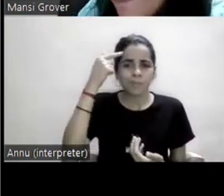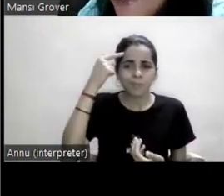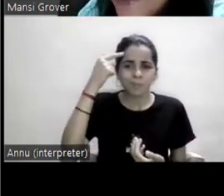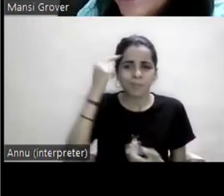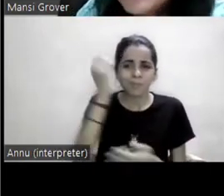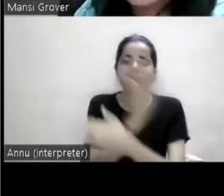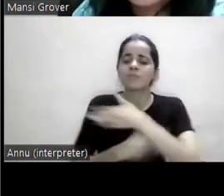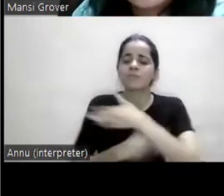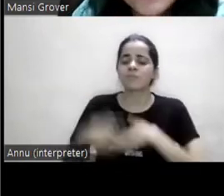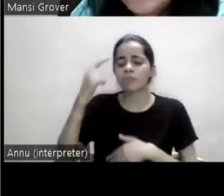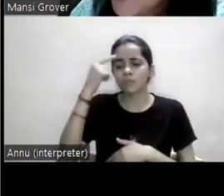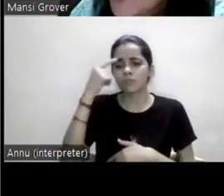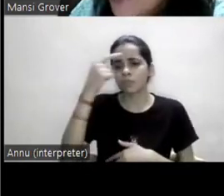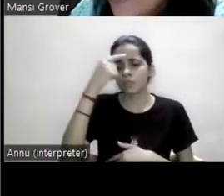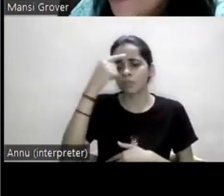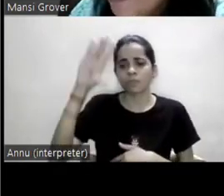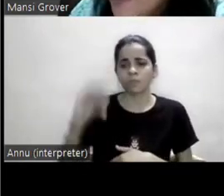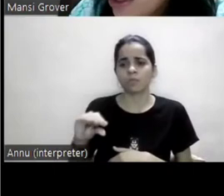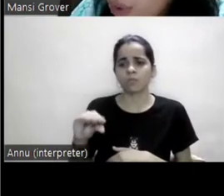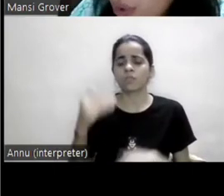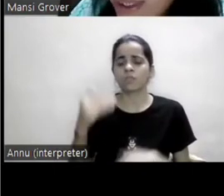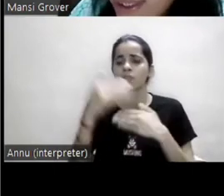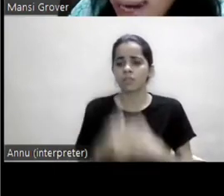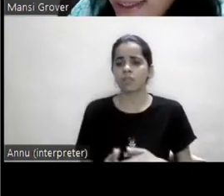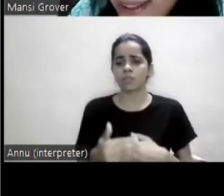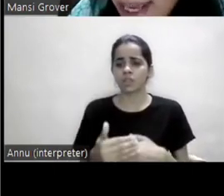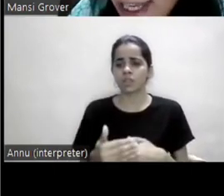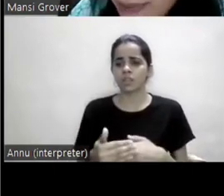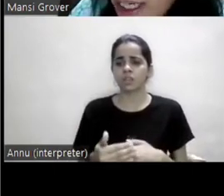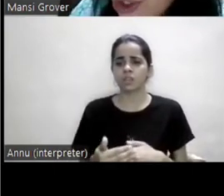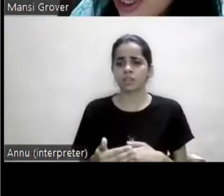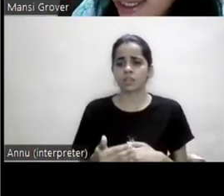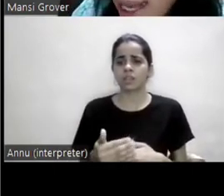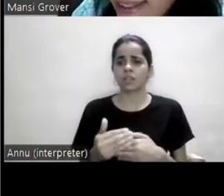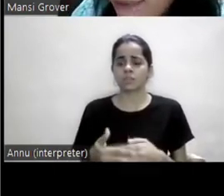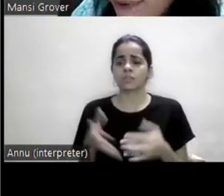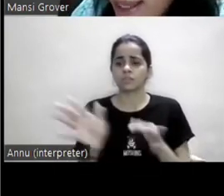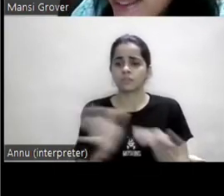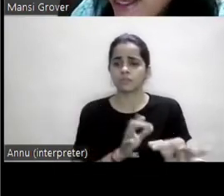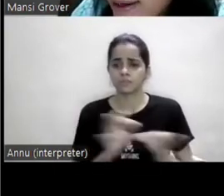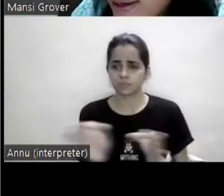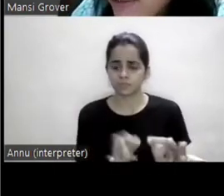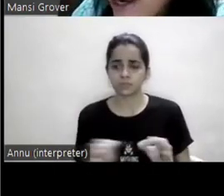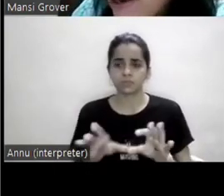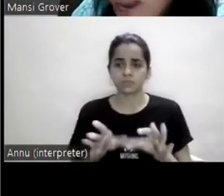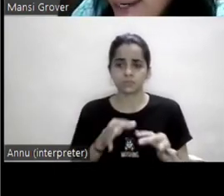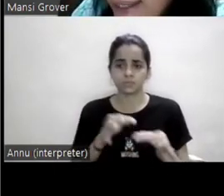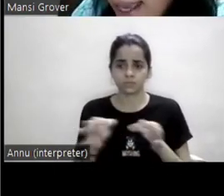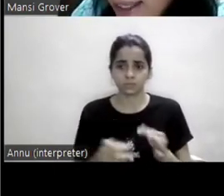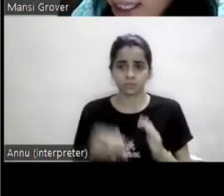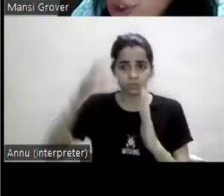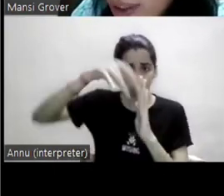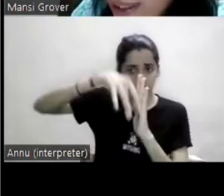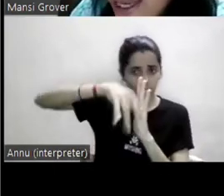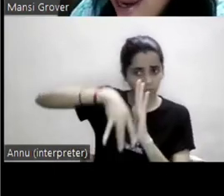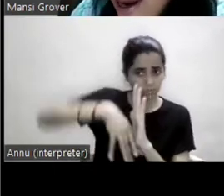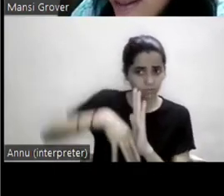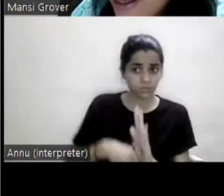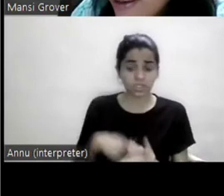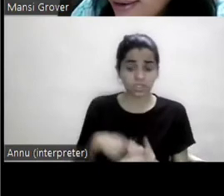human abilities were limited. Note that this explanation classifies the erstwhile rat-like